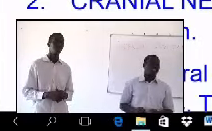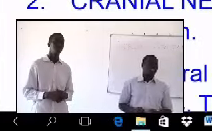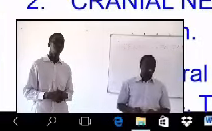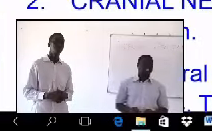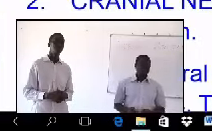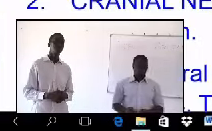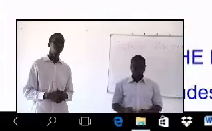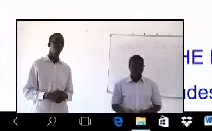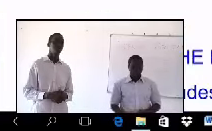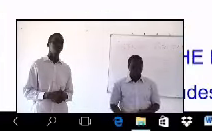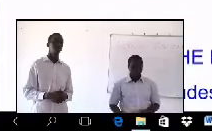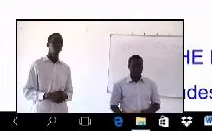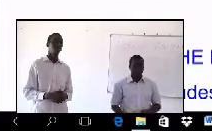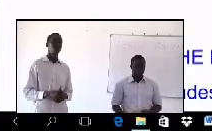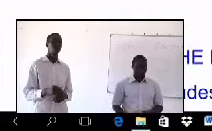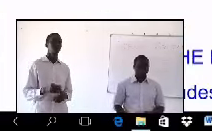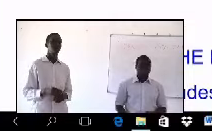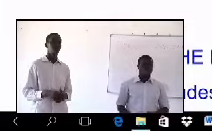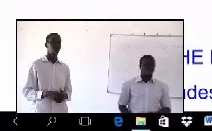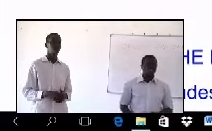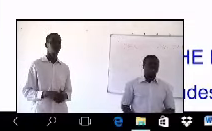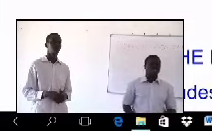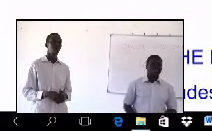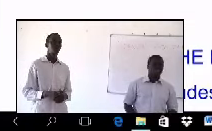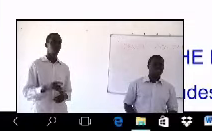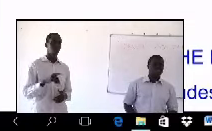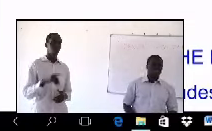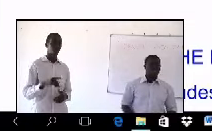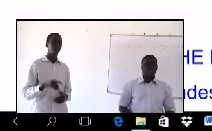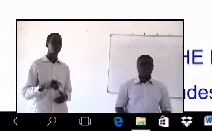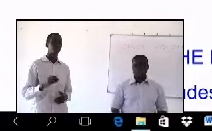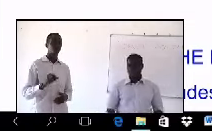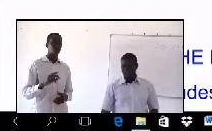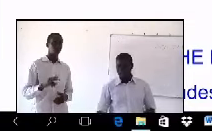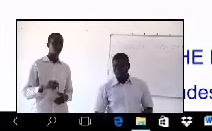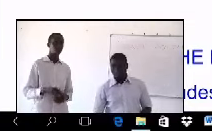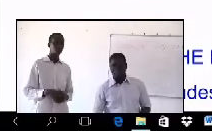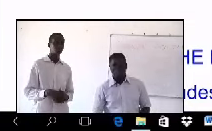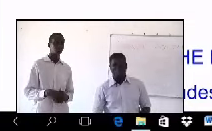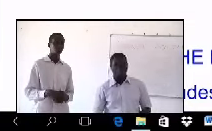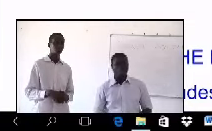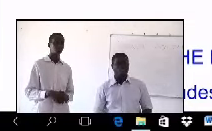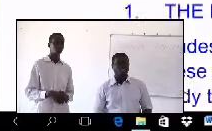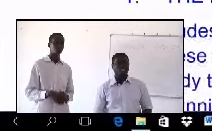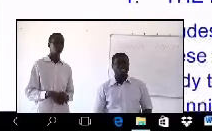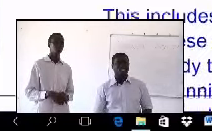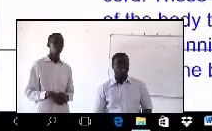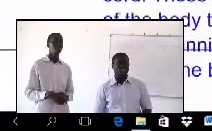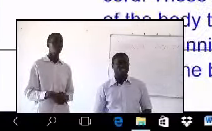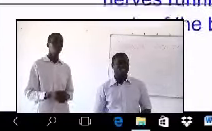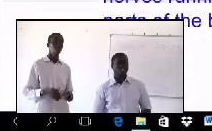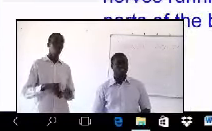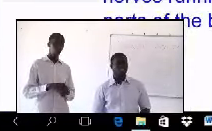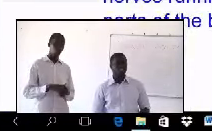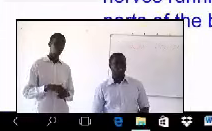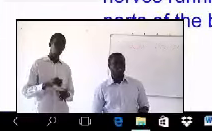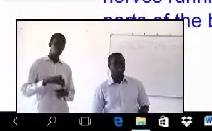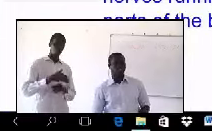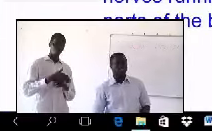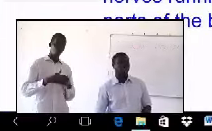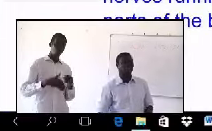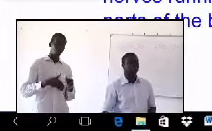central nervous system. But the peripheral nervous system is all the nerves